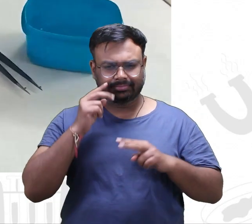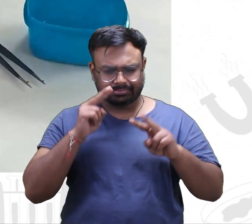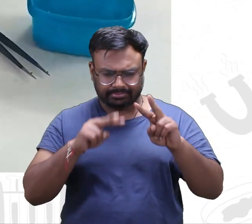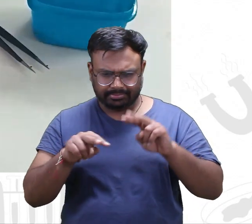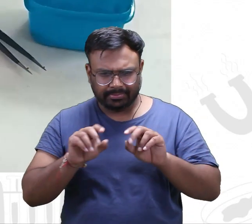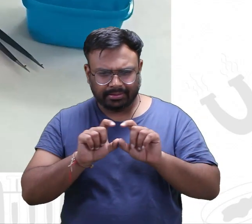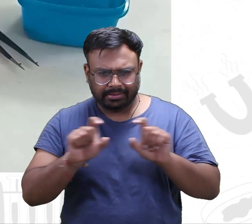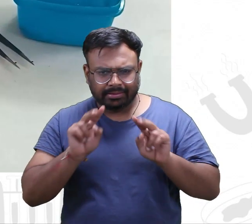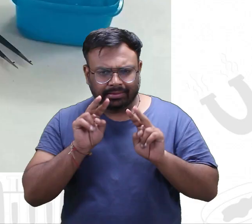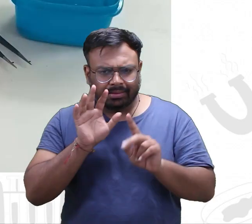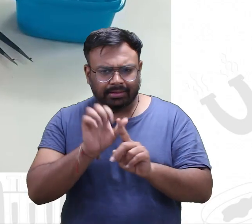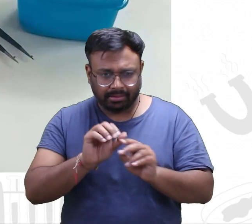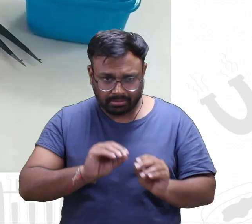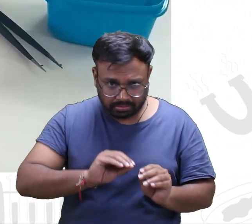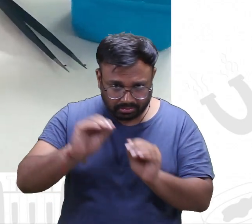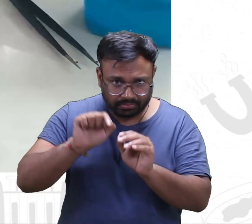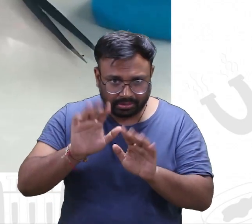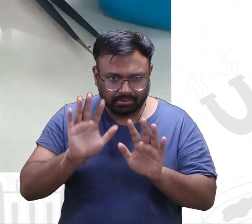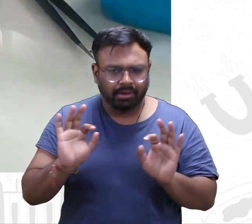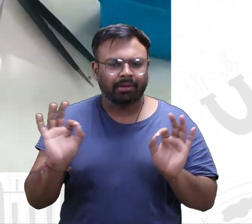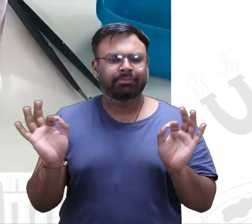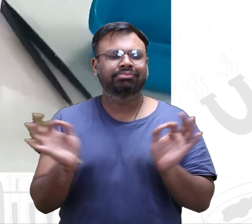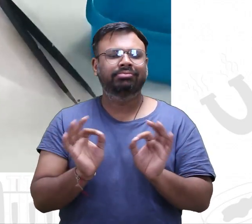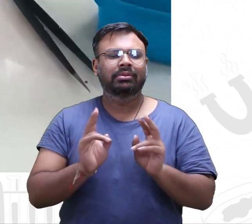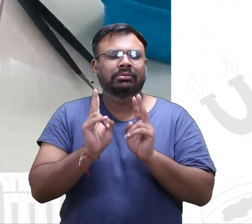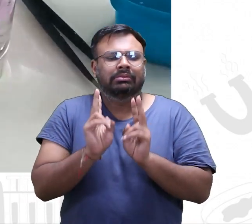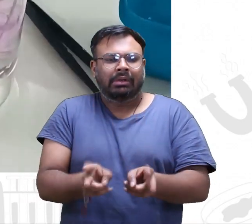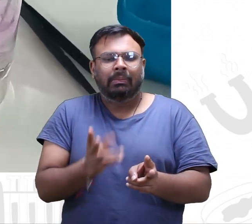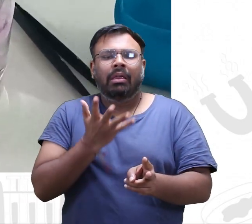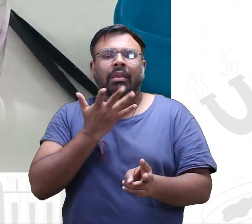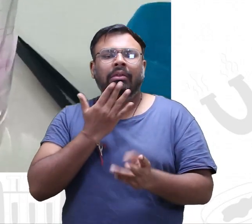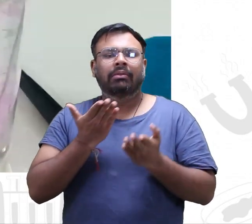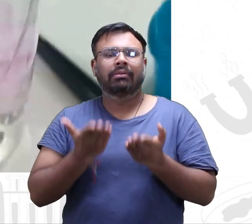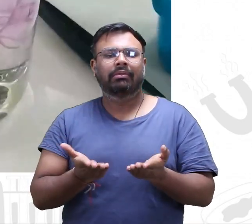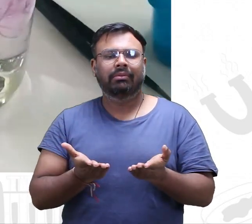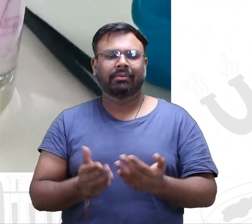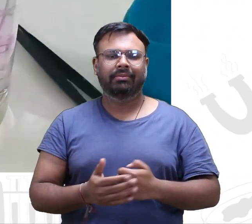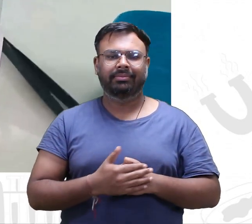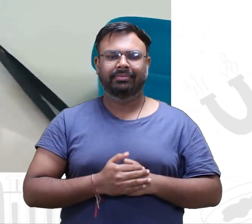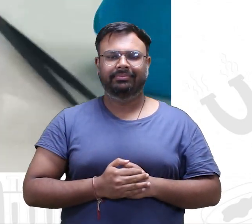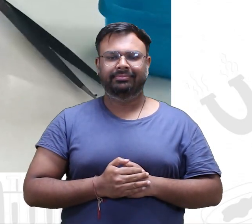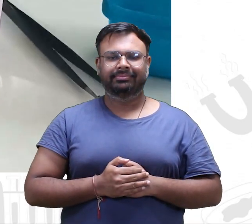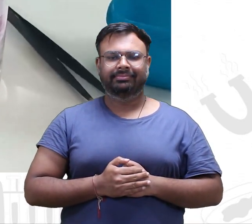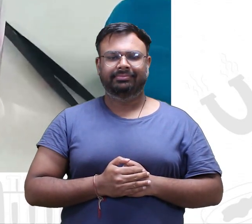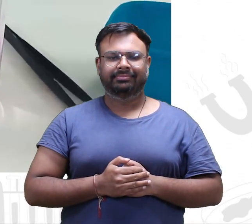it is clearly seen that there is no movement of colored fluid.